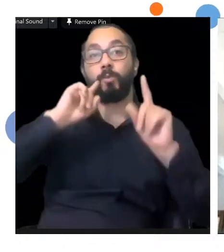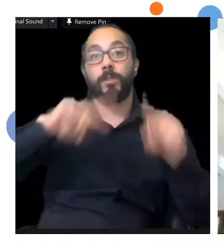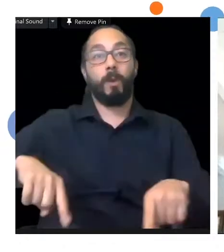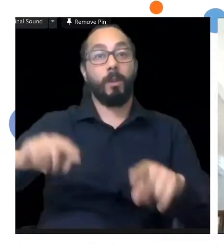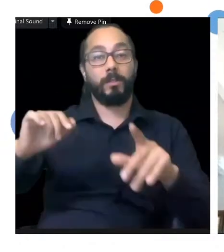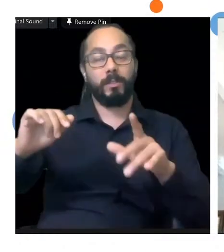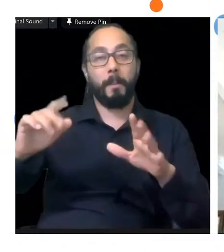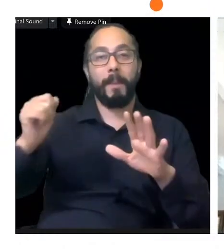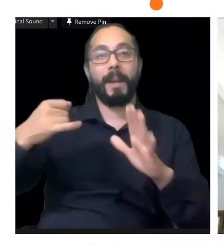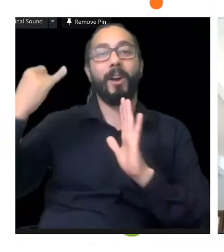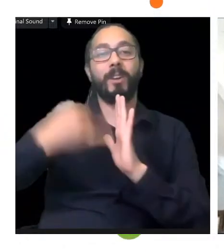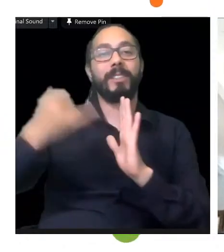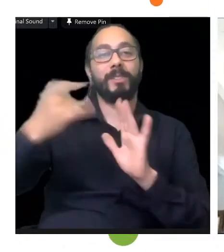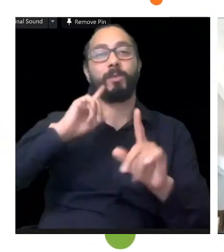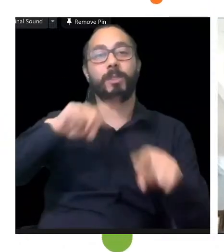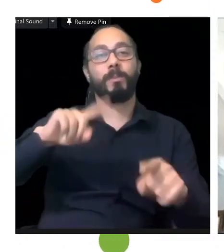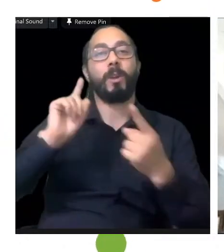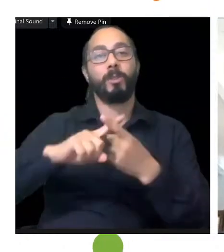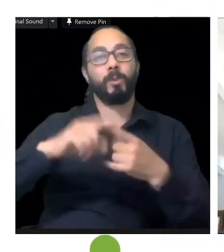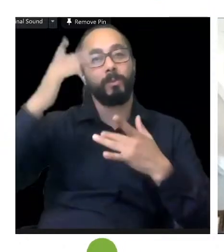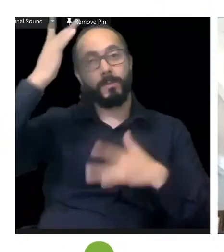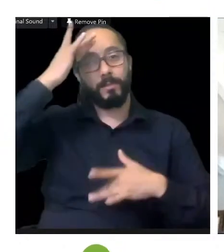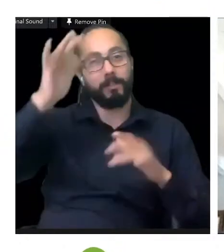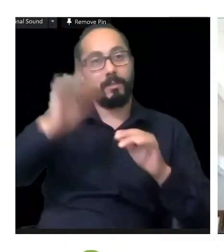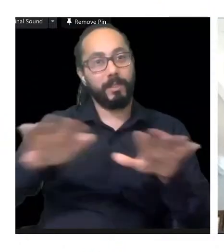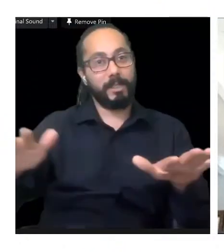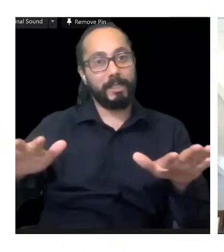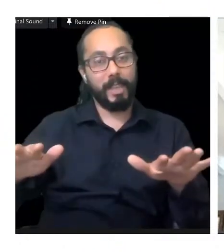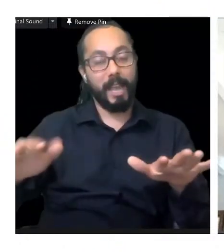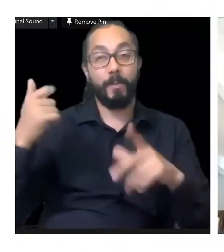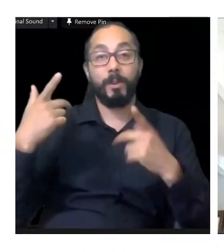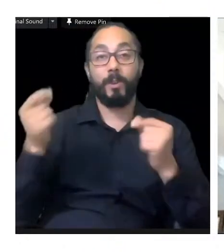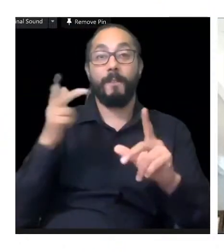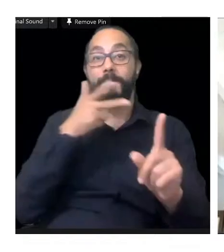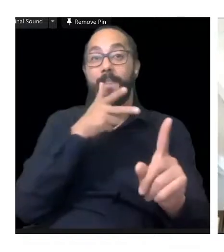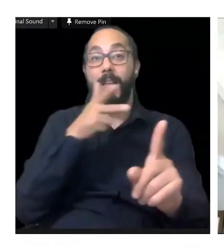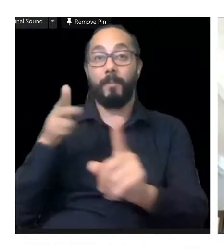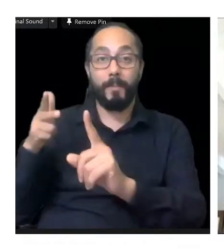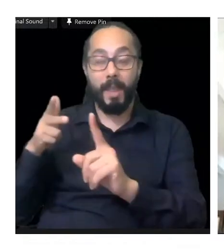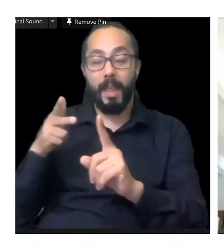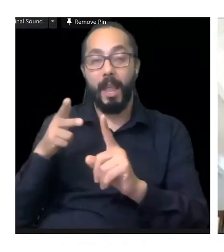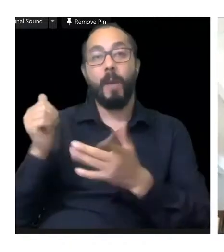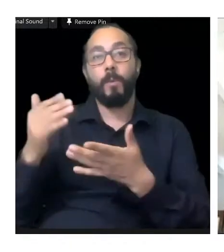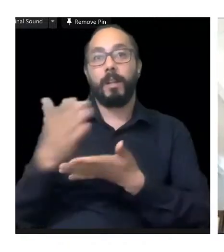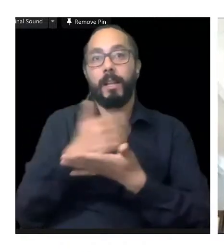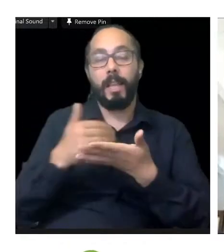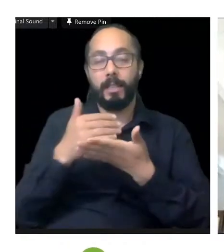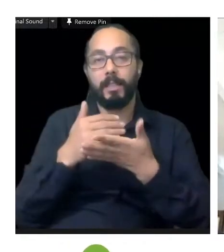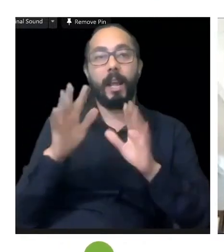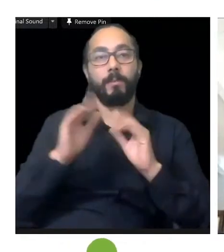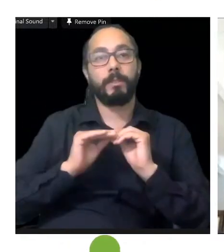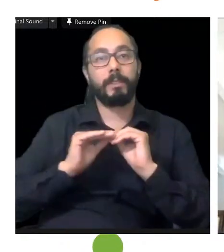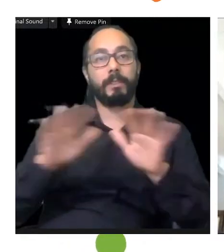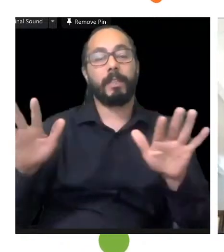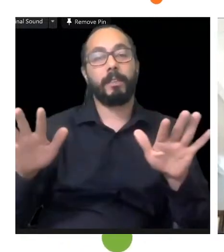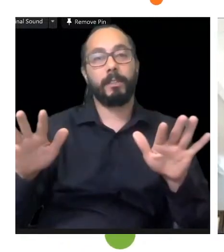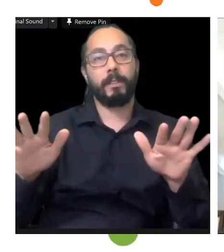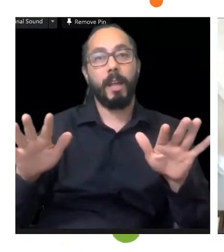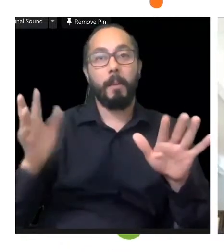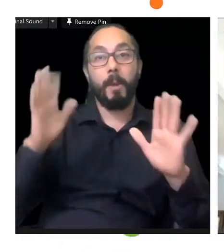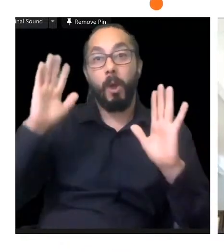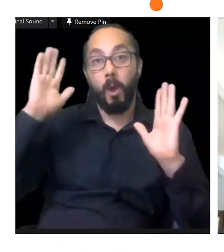artistic response to the crisis. And we're filming those, and we're gonna collect those, and then we're gonna send those out virally in a good